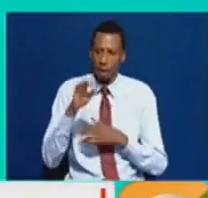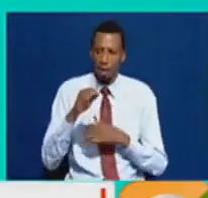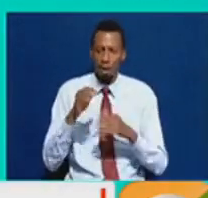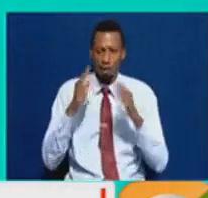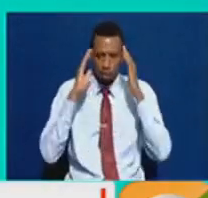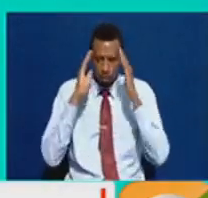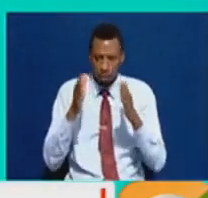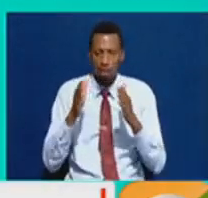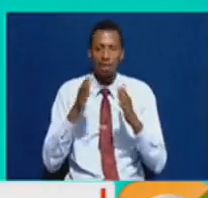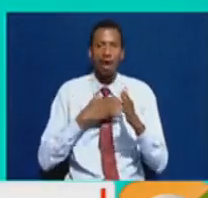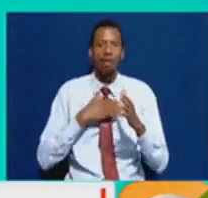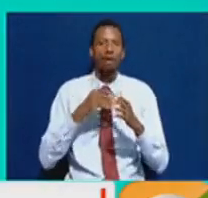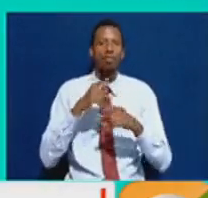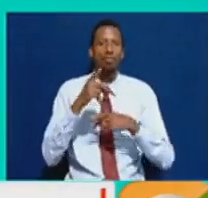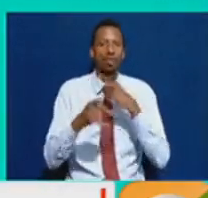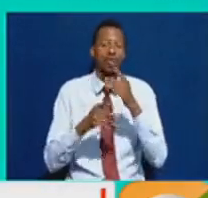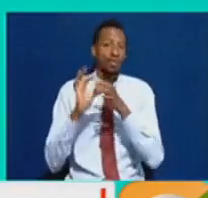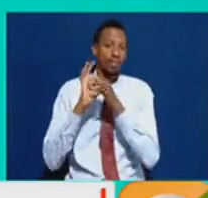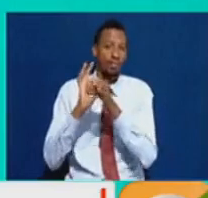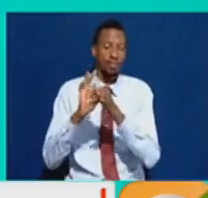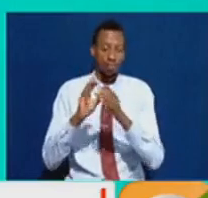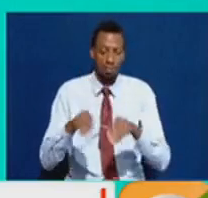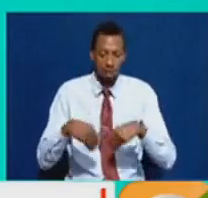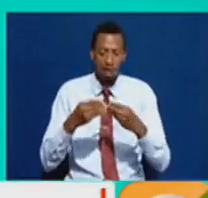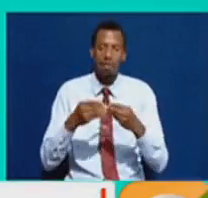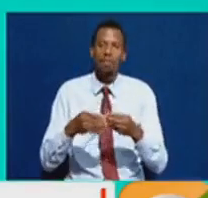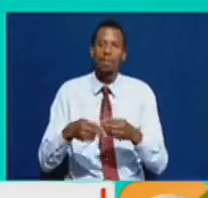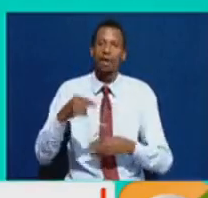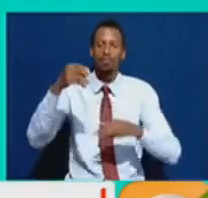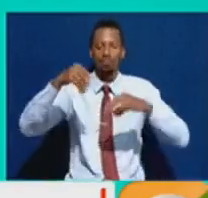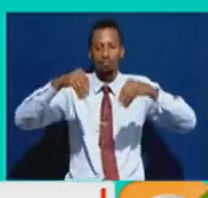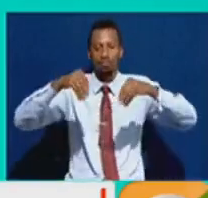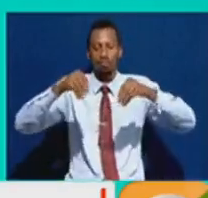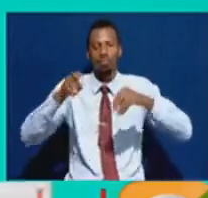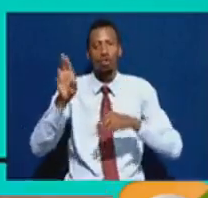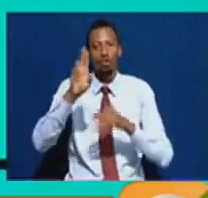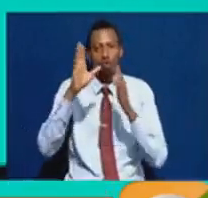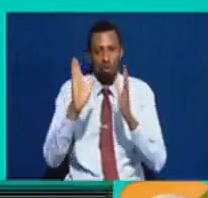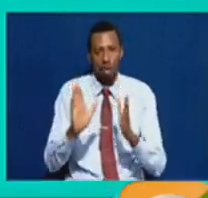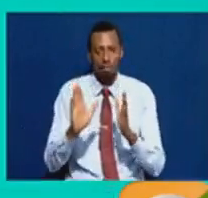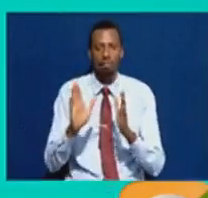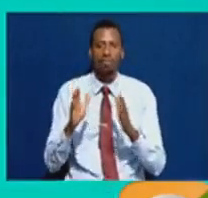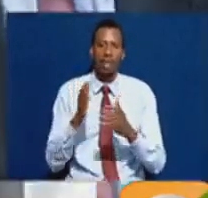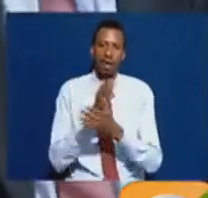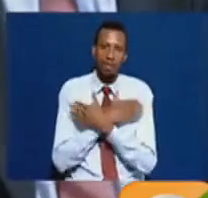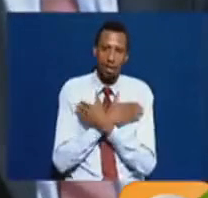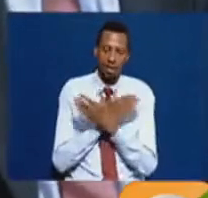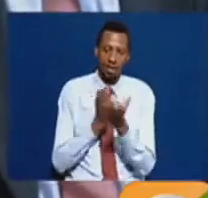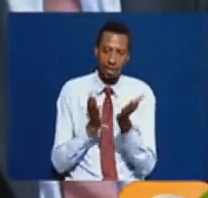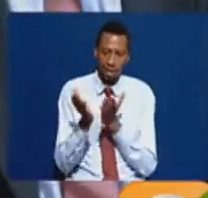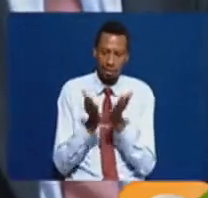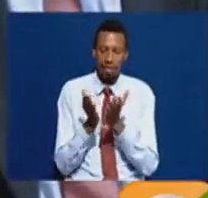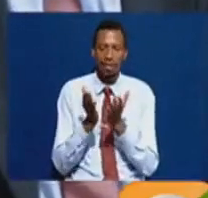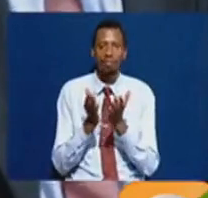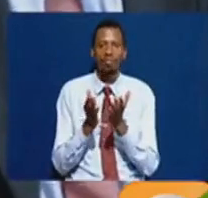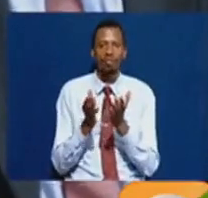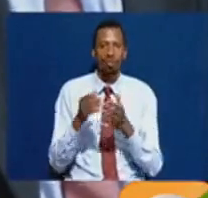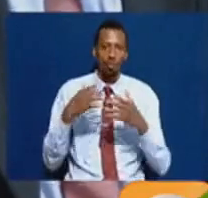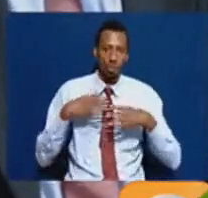our process and culture to deliver high quality and user-friendly services to our taxpayers. And though KRA